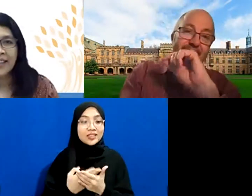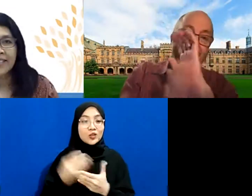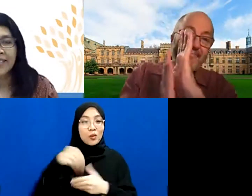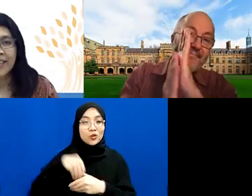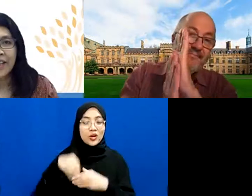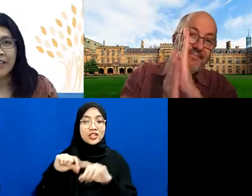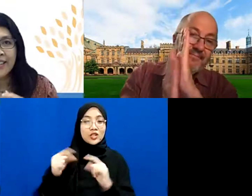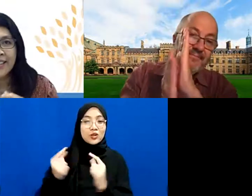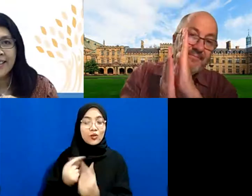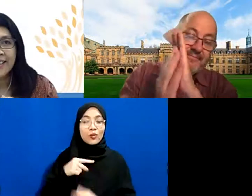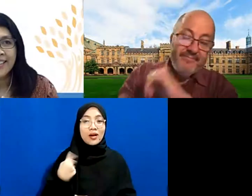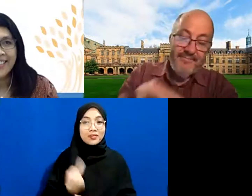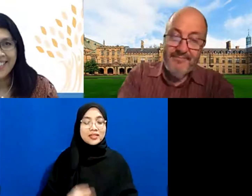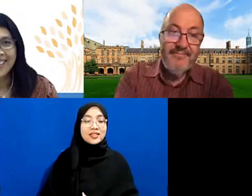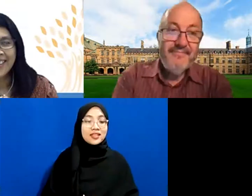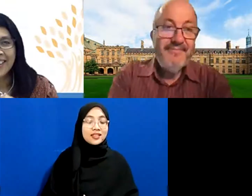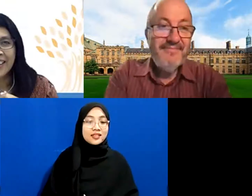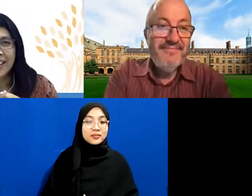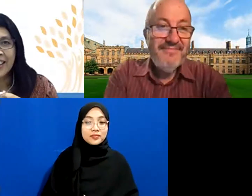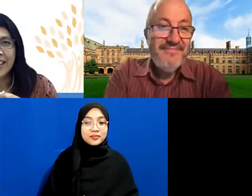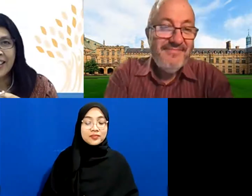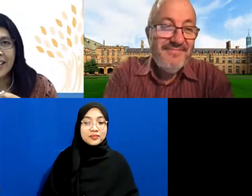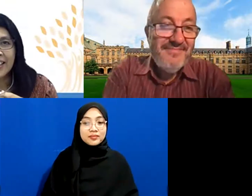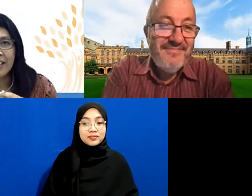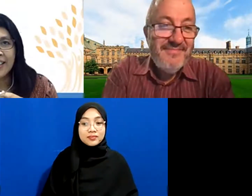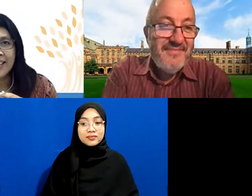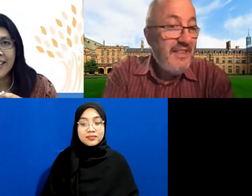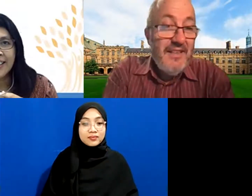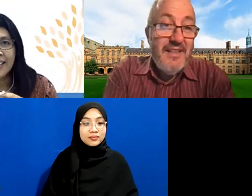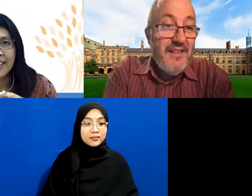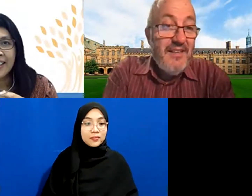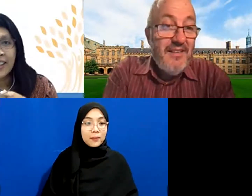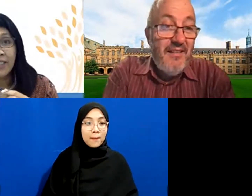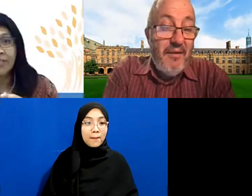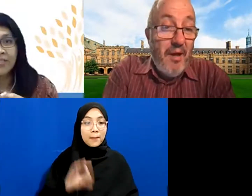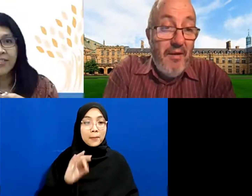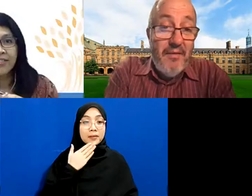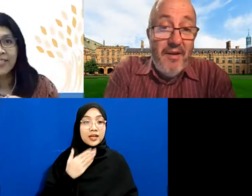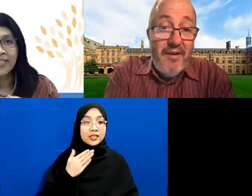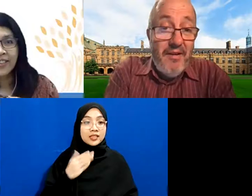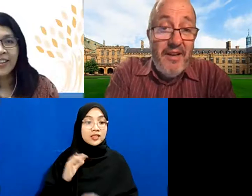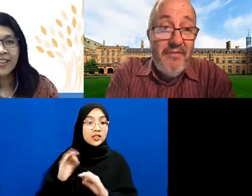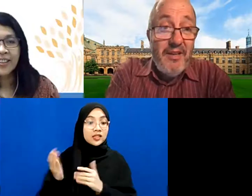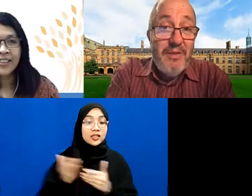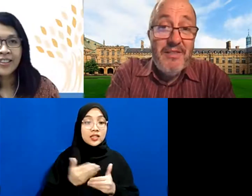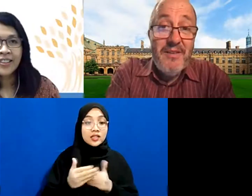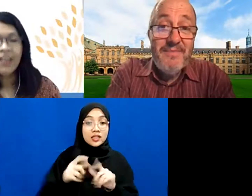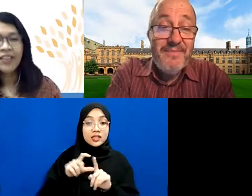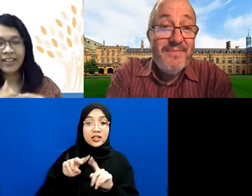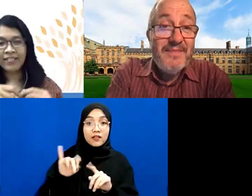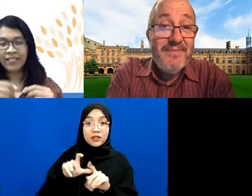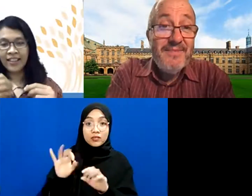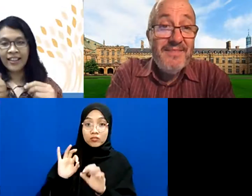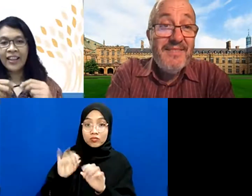Iska. David? Yeah, thank you. David? I don't have any comments, no.